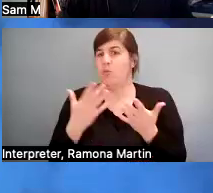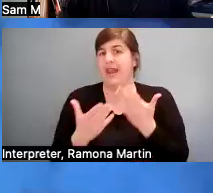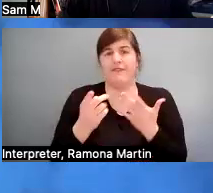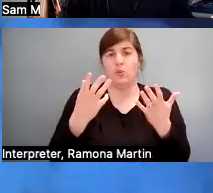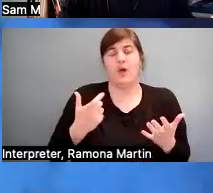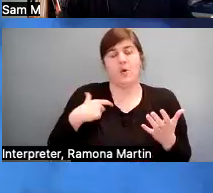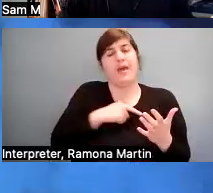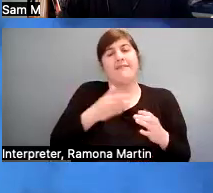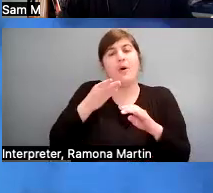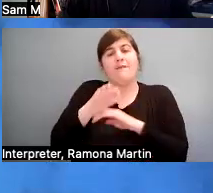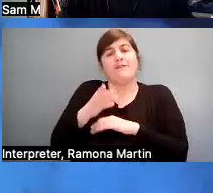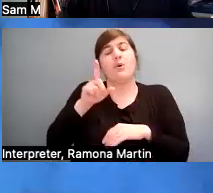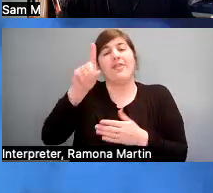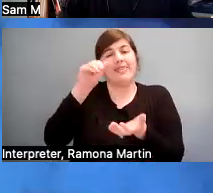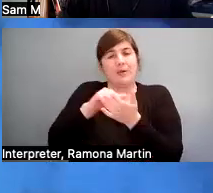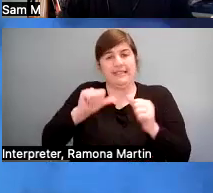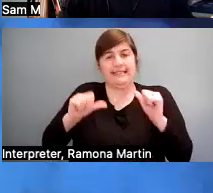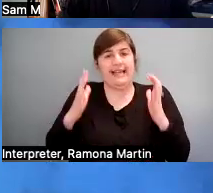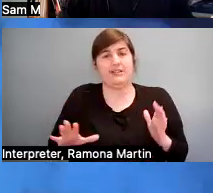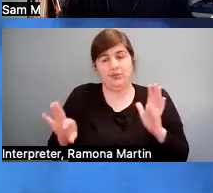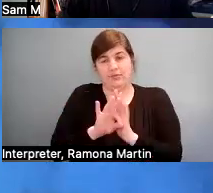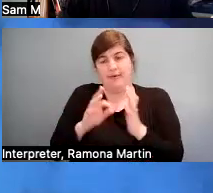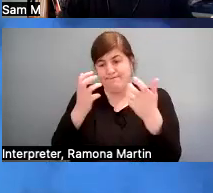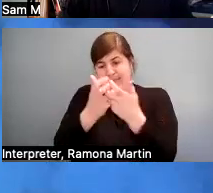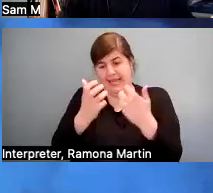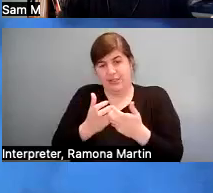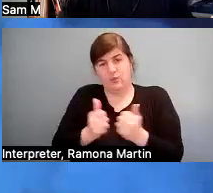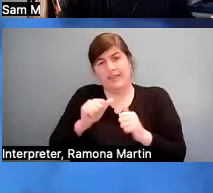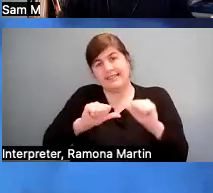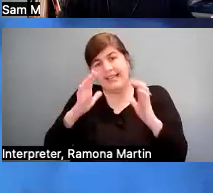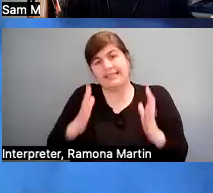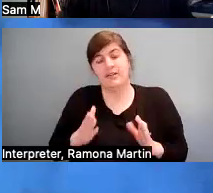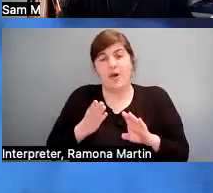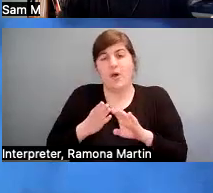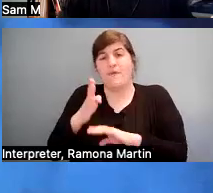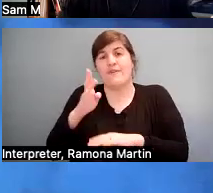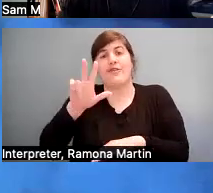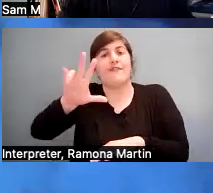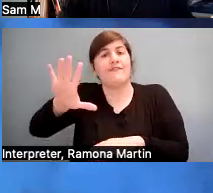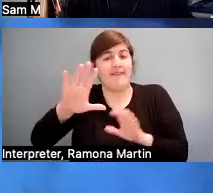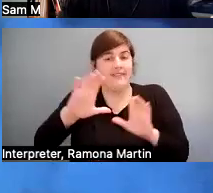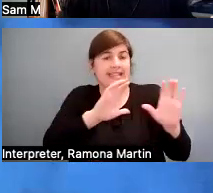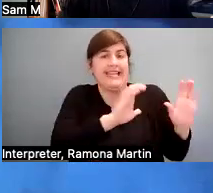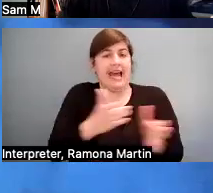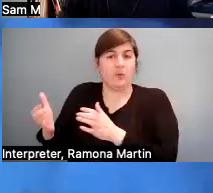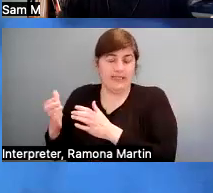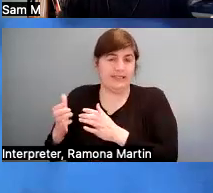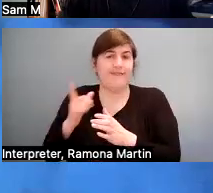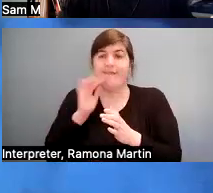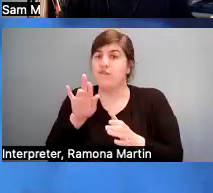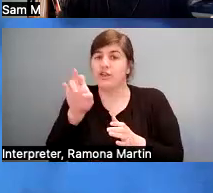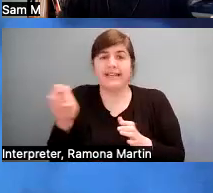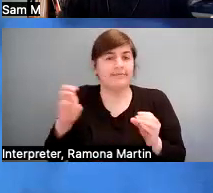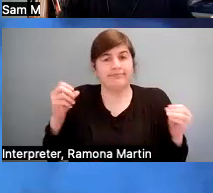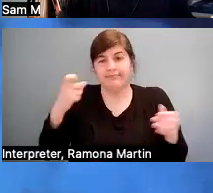1,000 scientists to choose from. We can get you matched with a scientist from over 35 categories of science, totally for free. We match